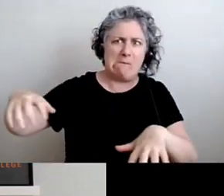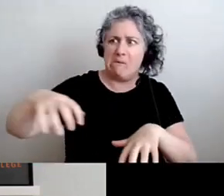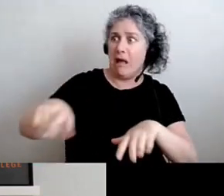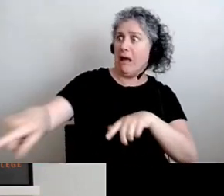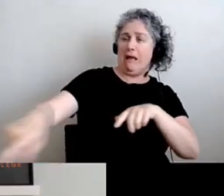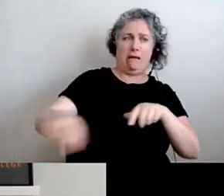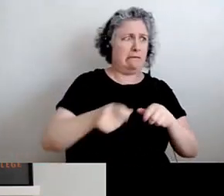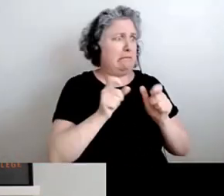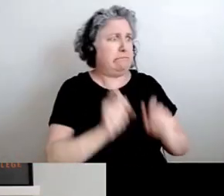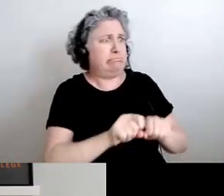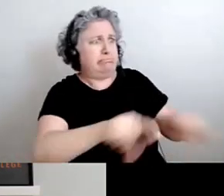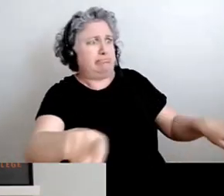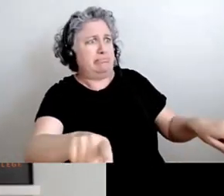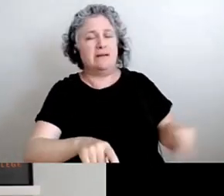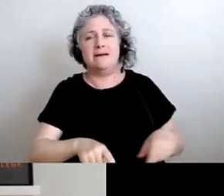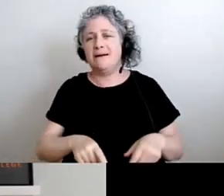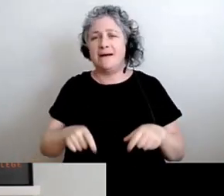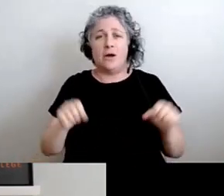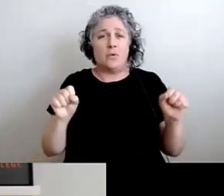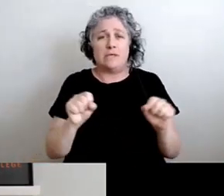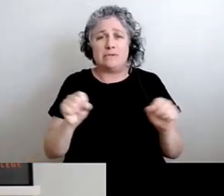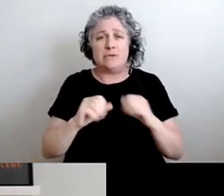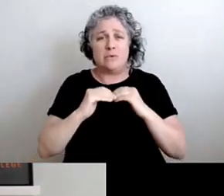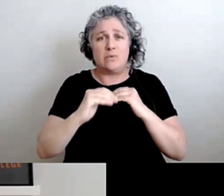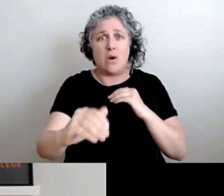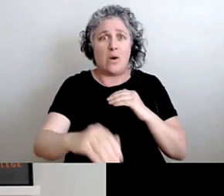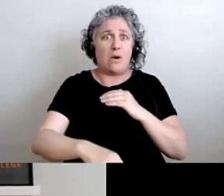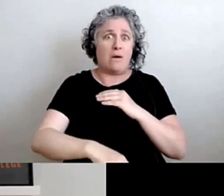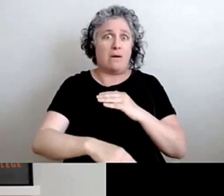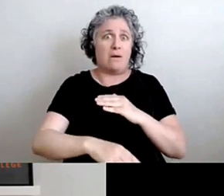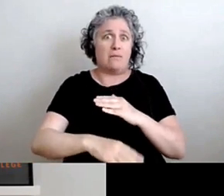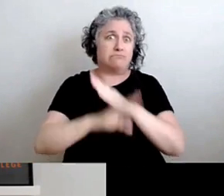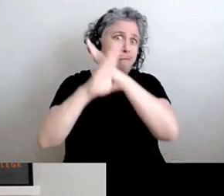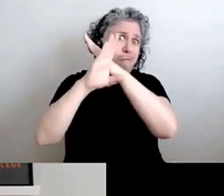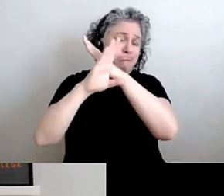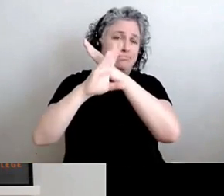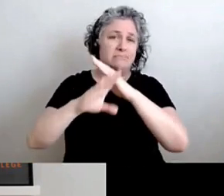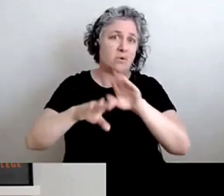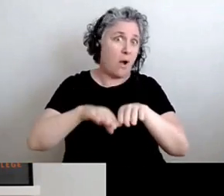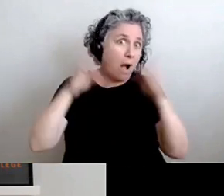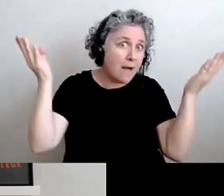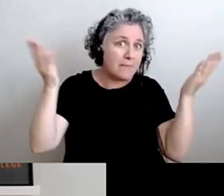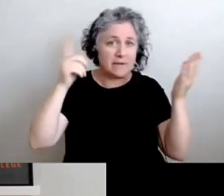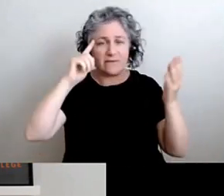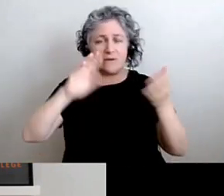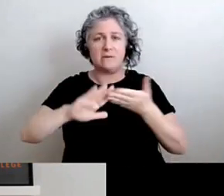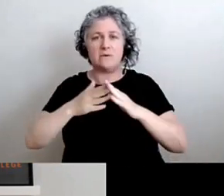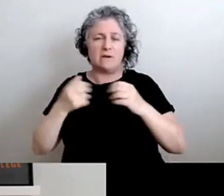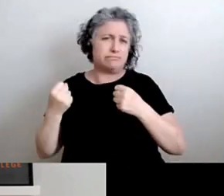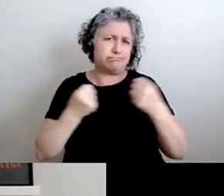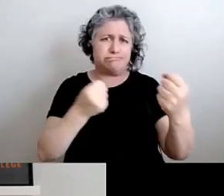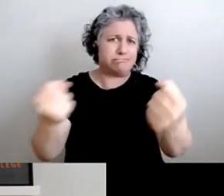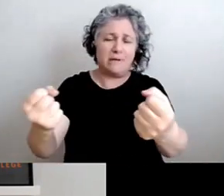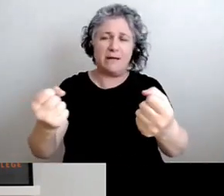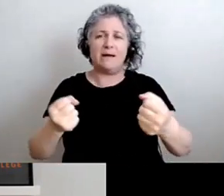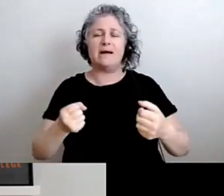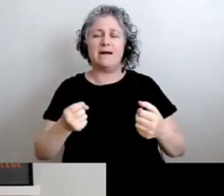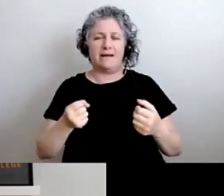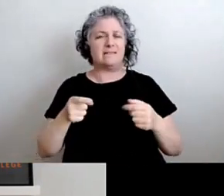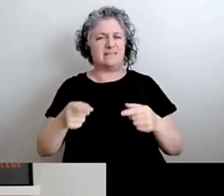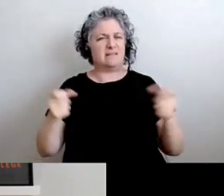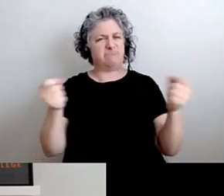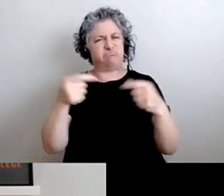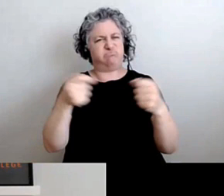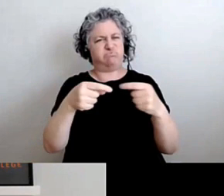the winter road is open between communities, like it's really just the quickest way to get out there. It is seen as